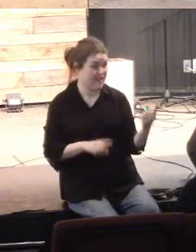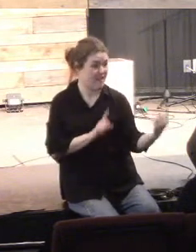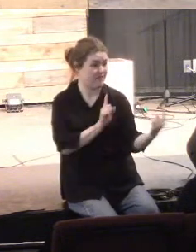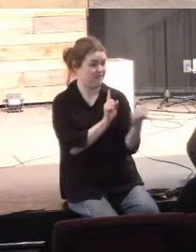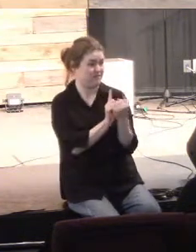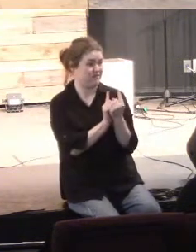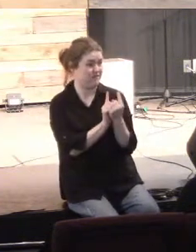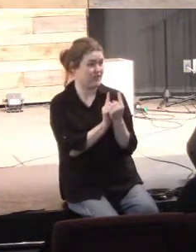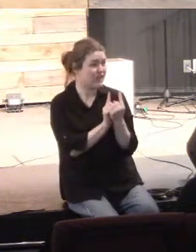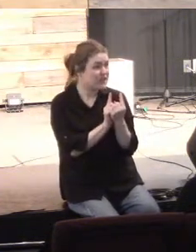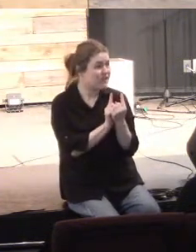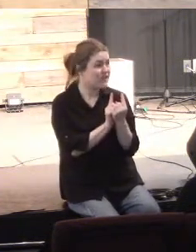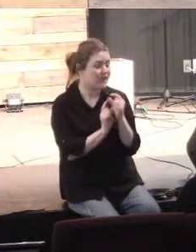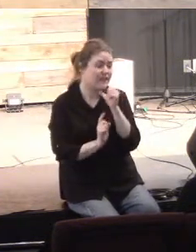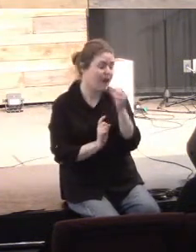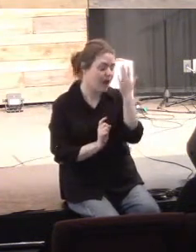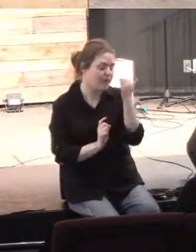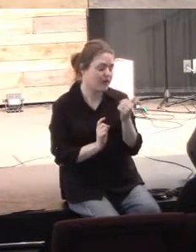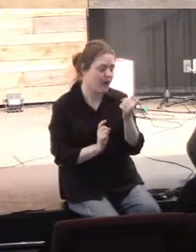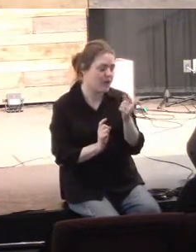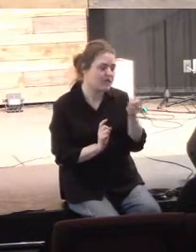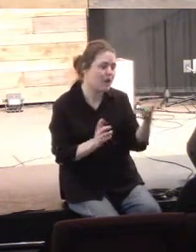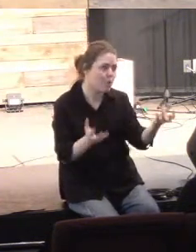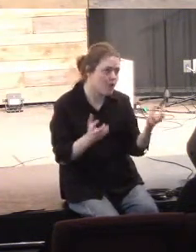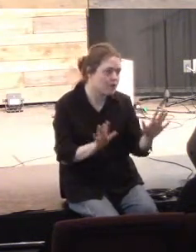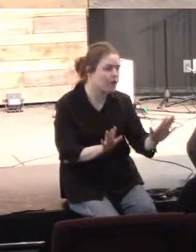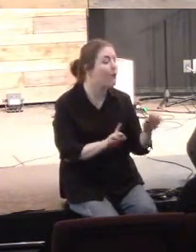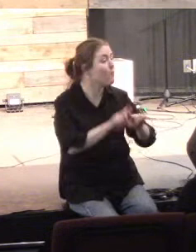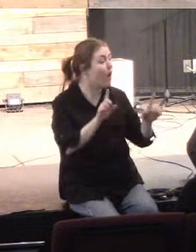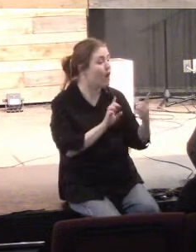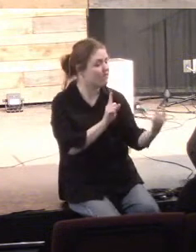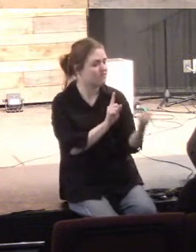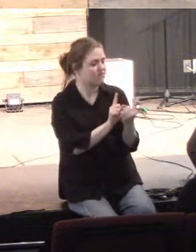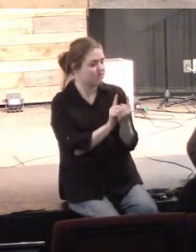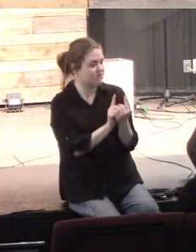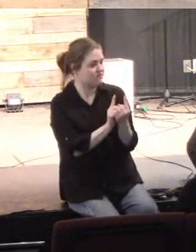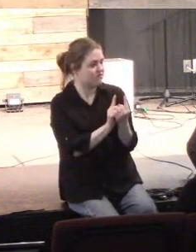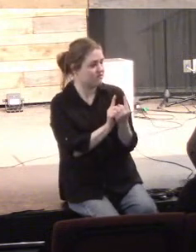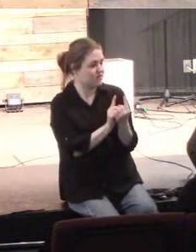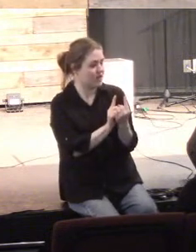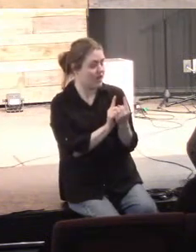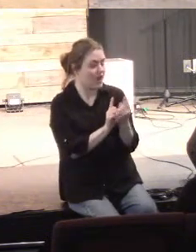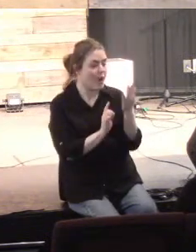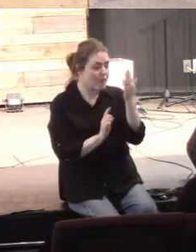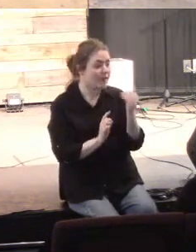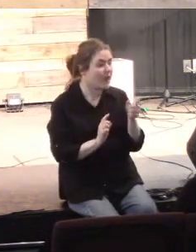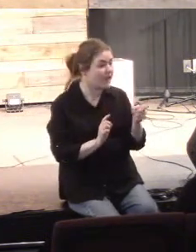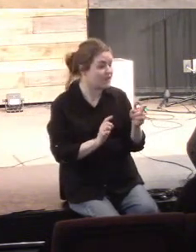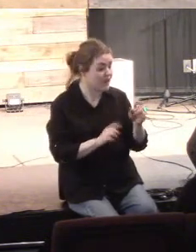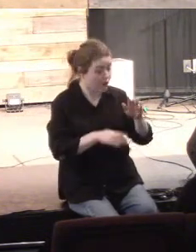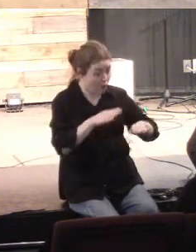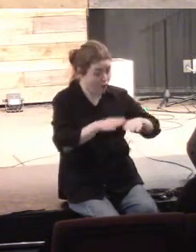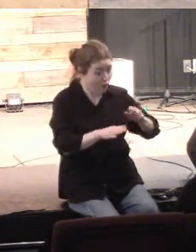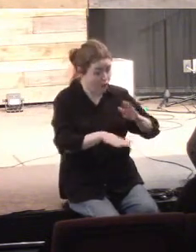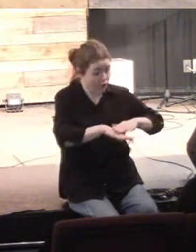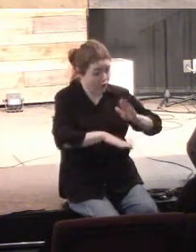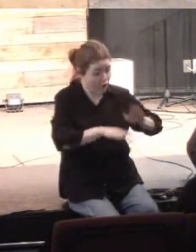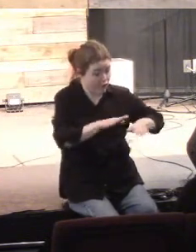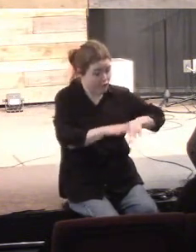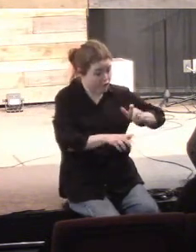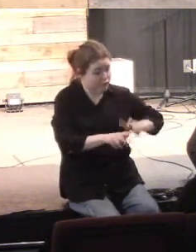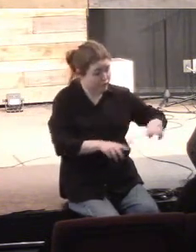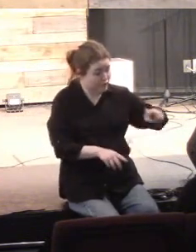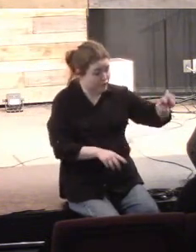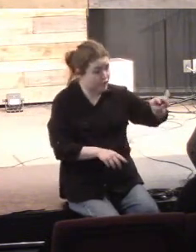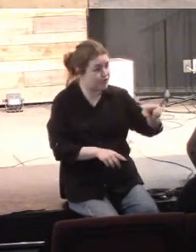Not because they necessarily wanted to. They'd rather be doing something else. But they come. Because they're on this journey. They understand. And they come